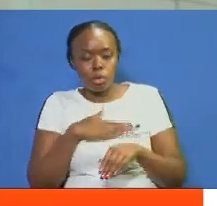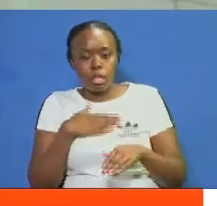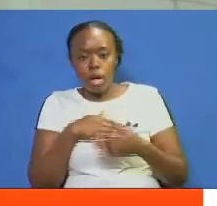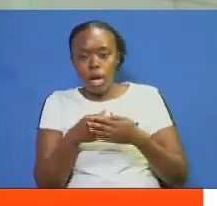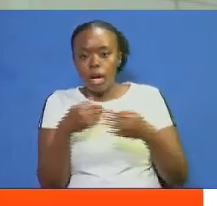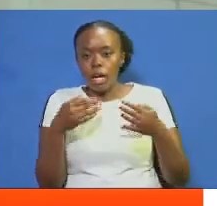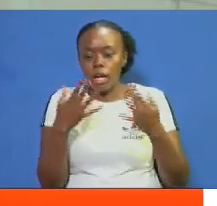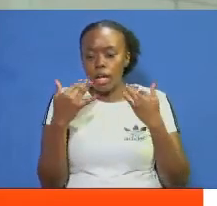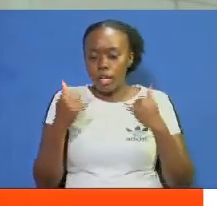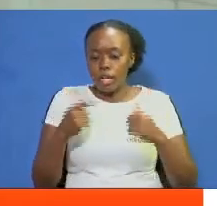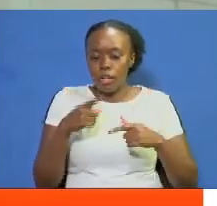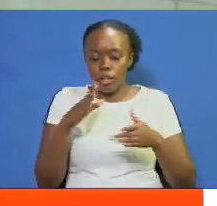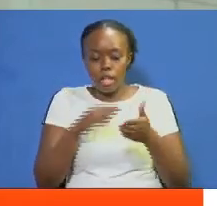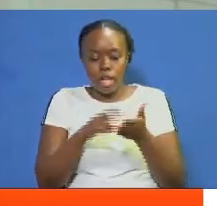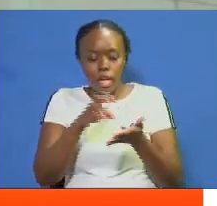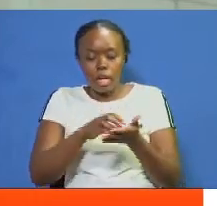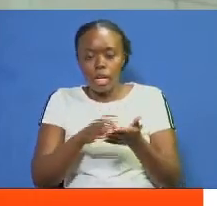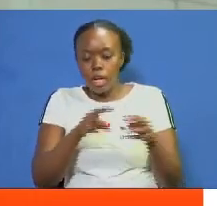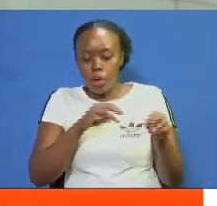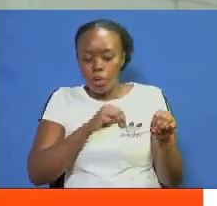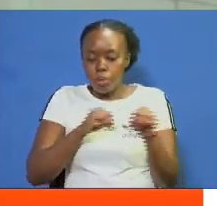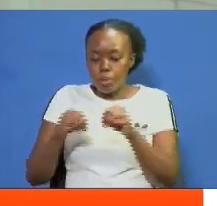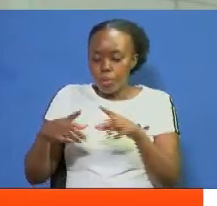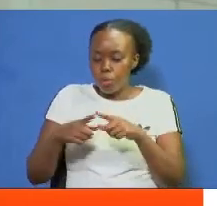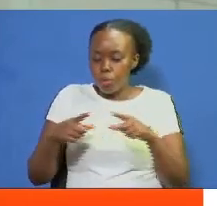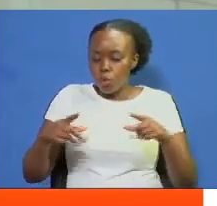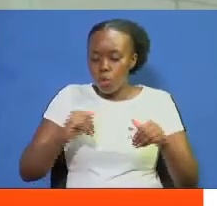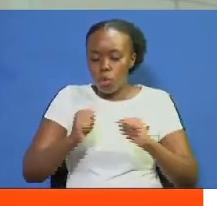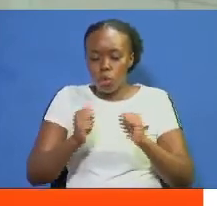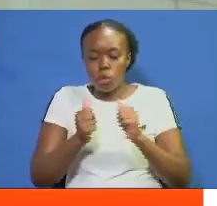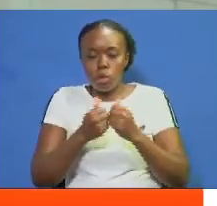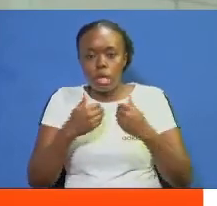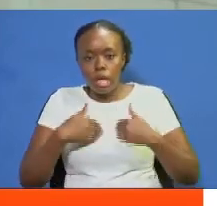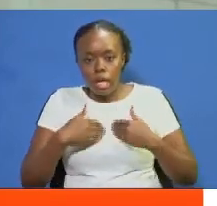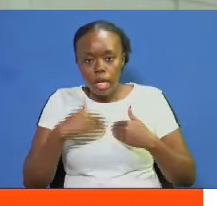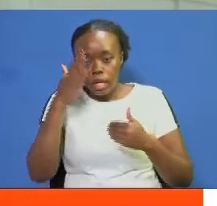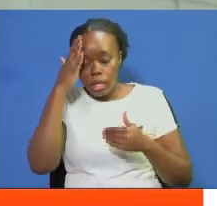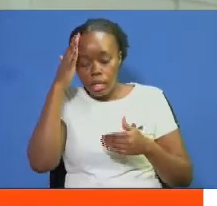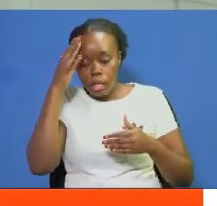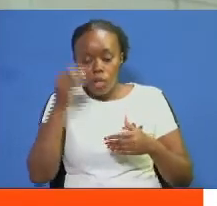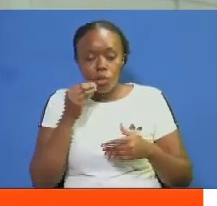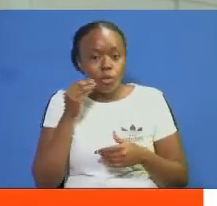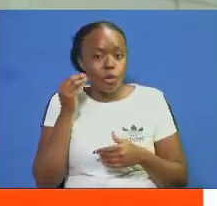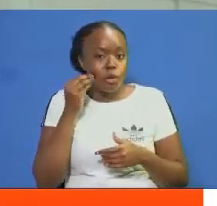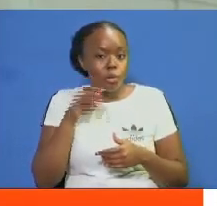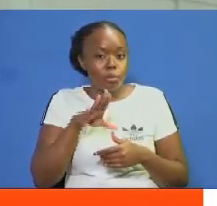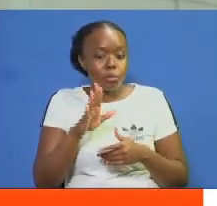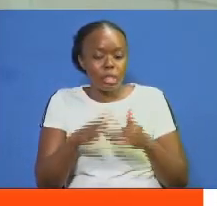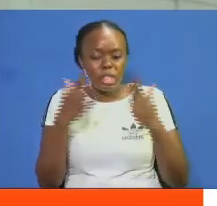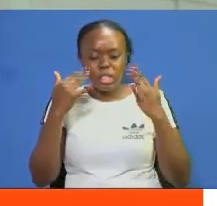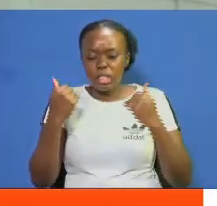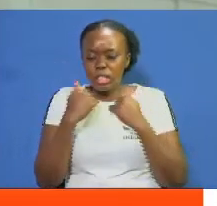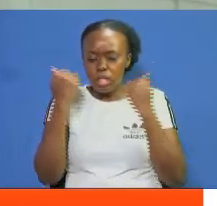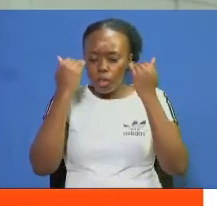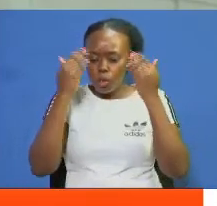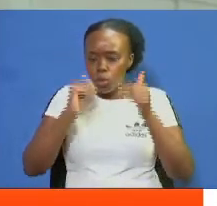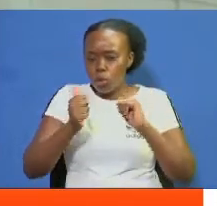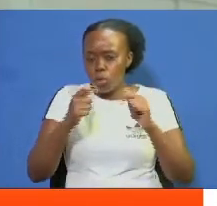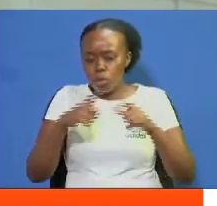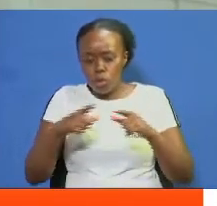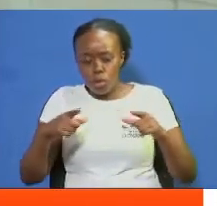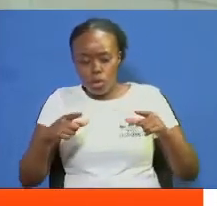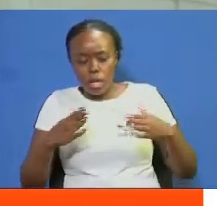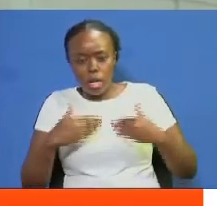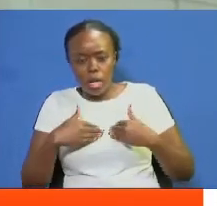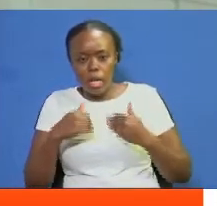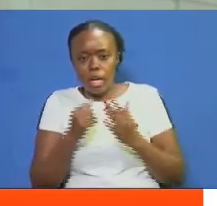after they were issued with court order to vacate the land which they have known to be their home. A court ruling ruled the land belonged to the